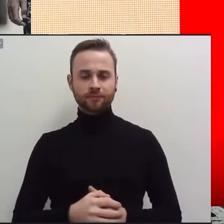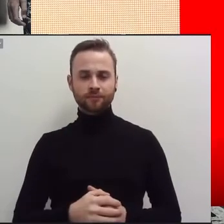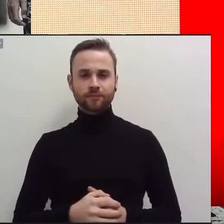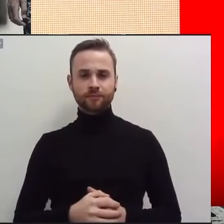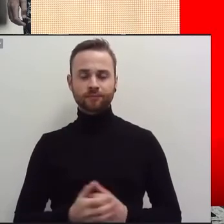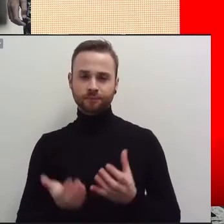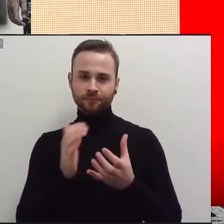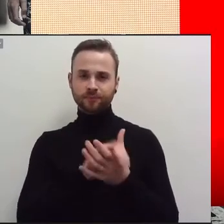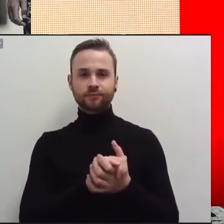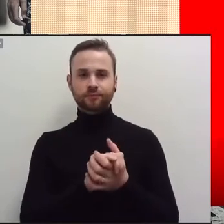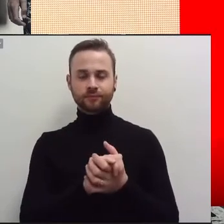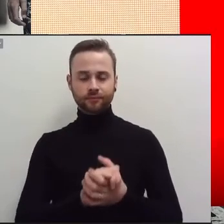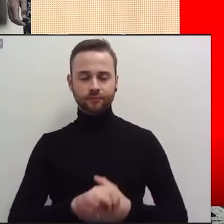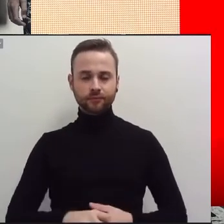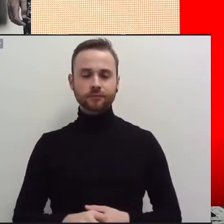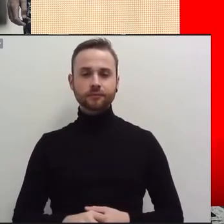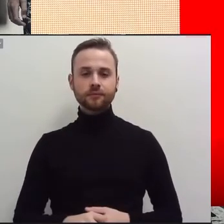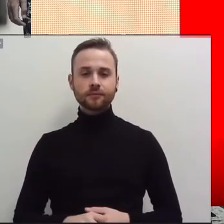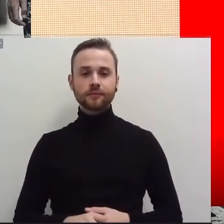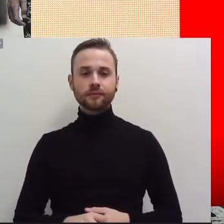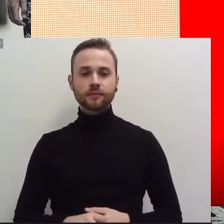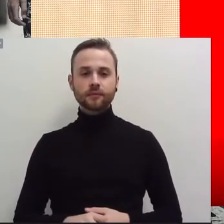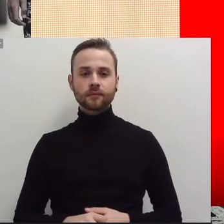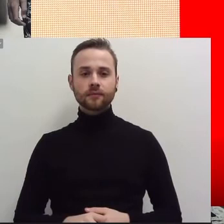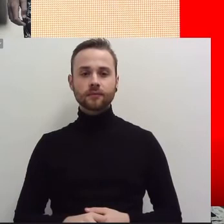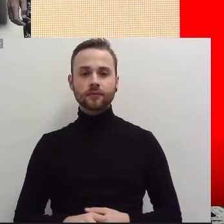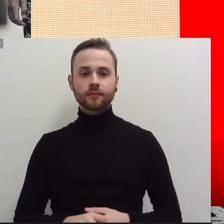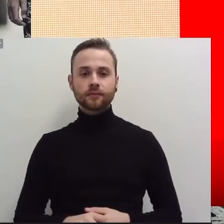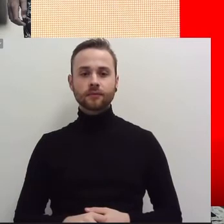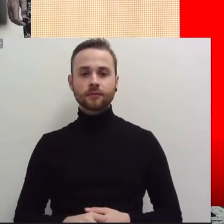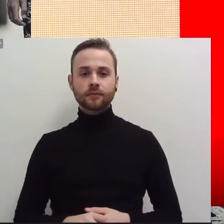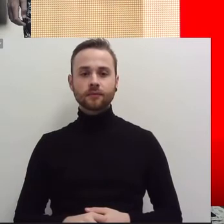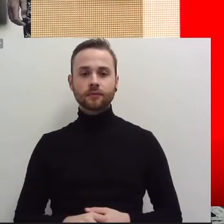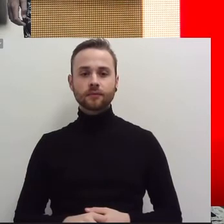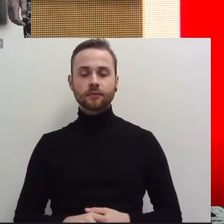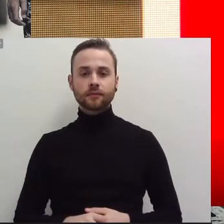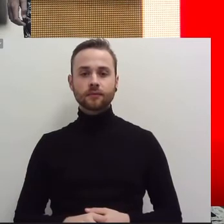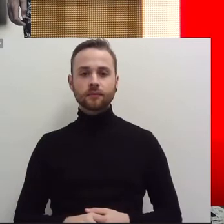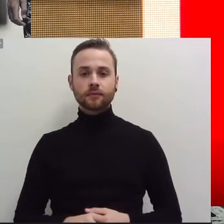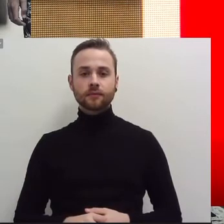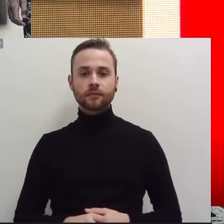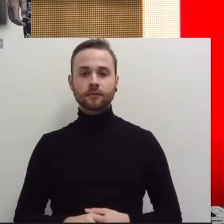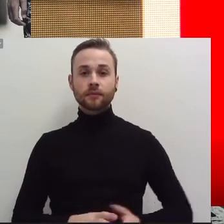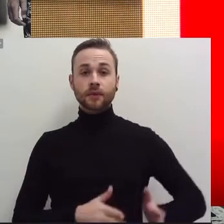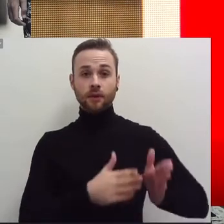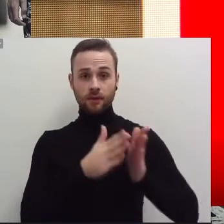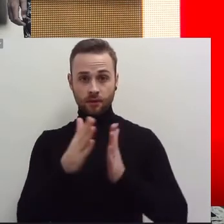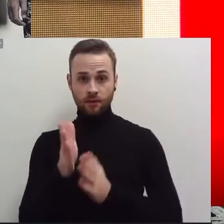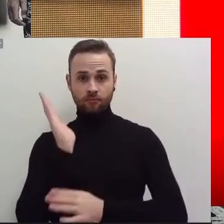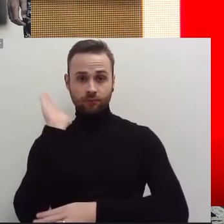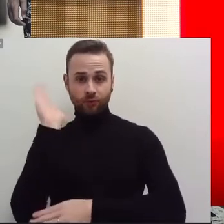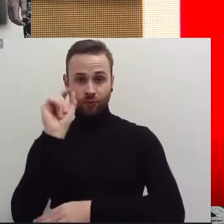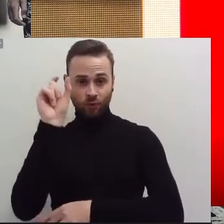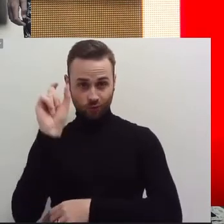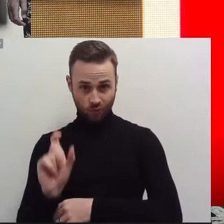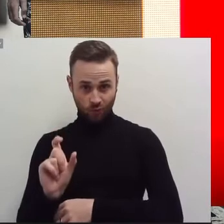move on to Anna, our last panelist, I would just like to ask you, you talked about this helping the families of implementing or